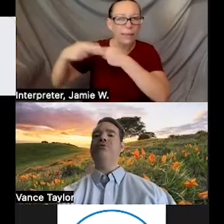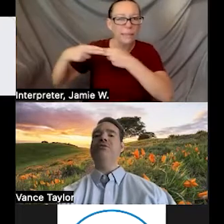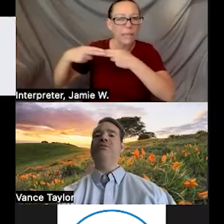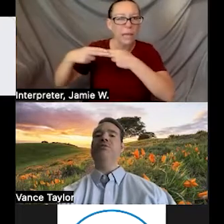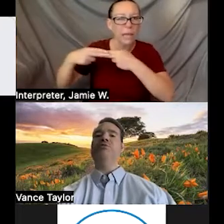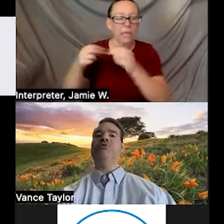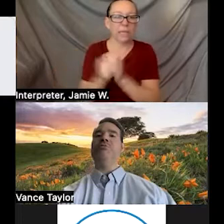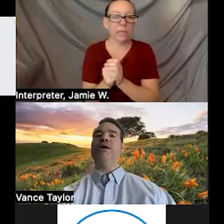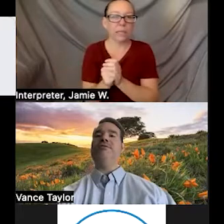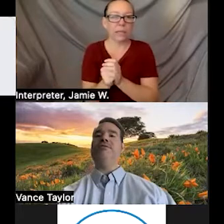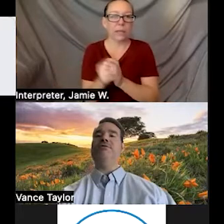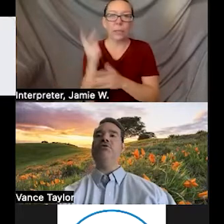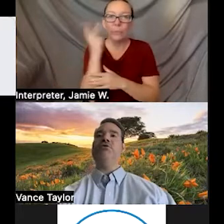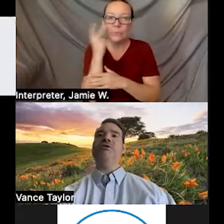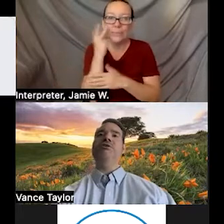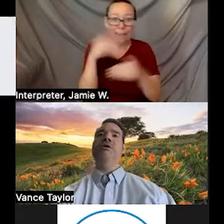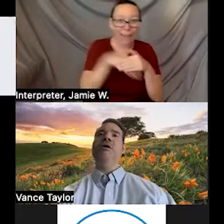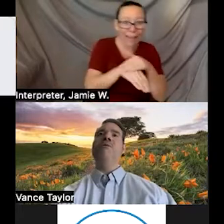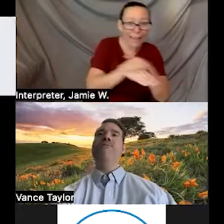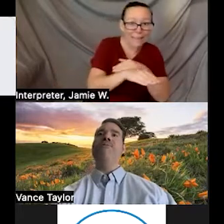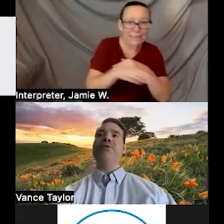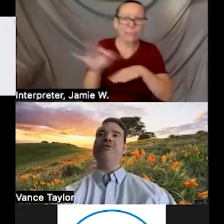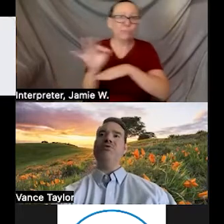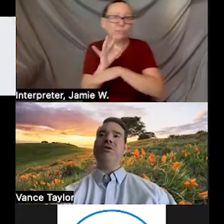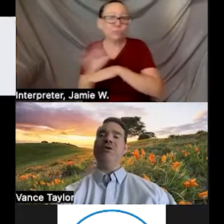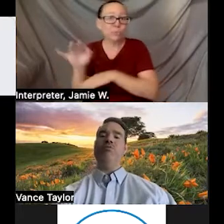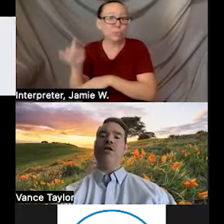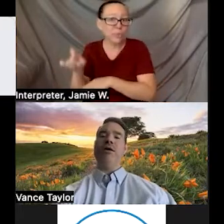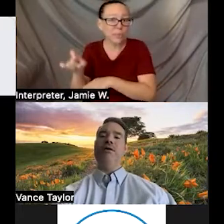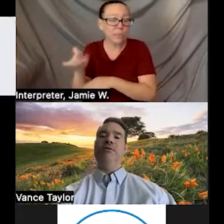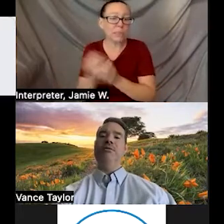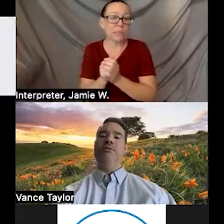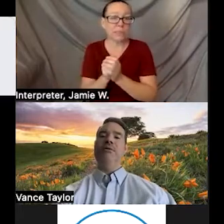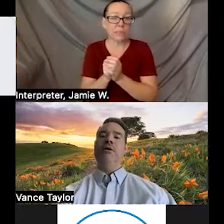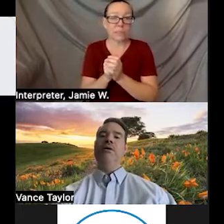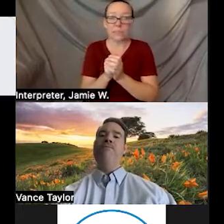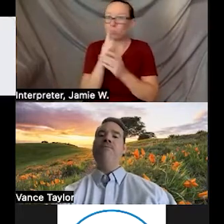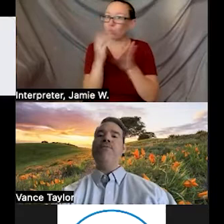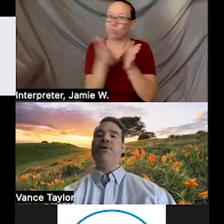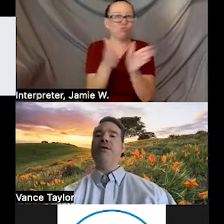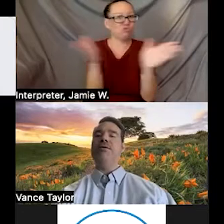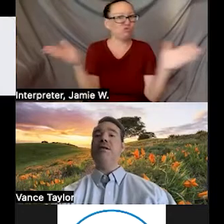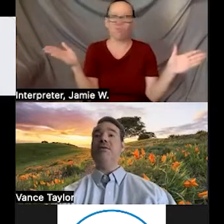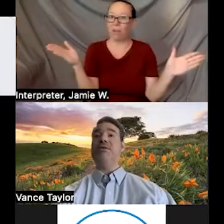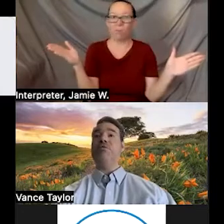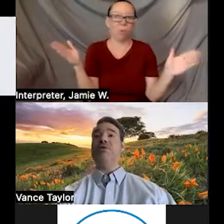what you'll see is that when we're talking about access and functional needs, it's really an umbrella.